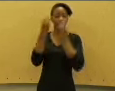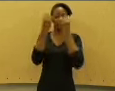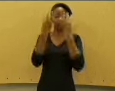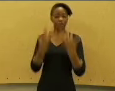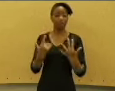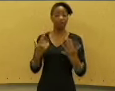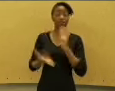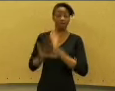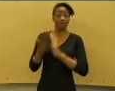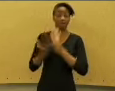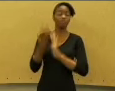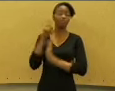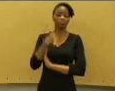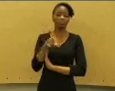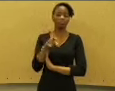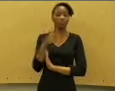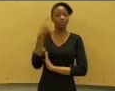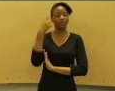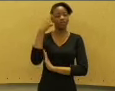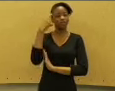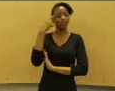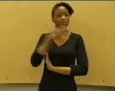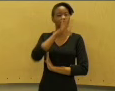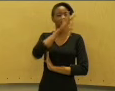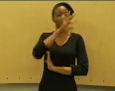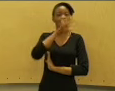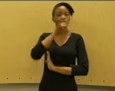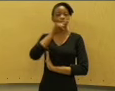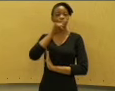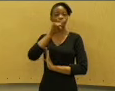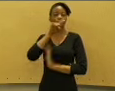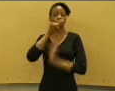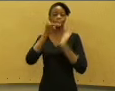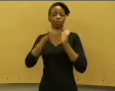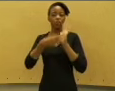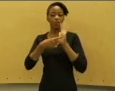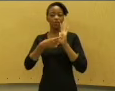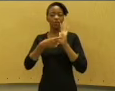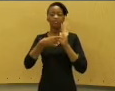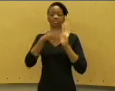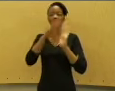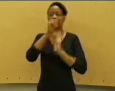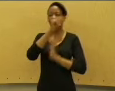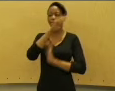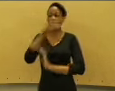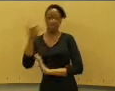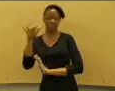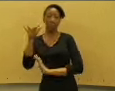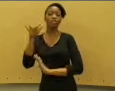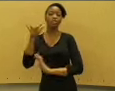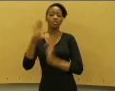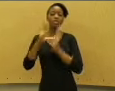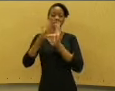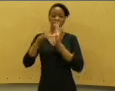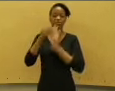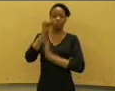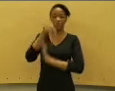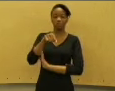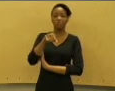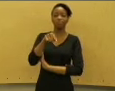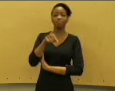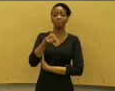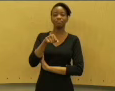updated, there were about 3 point something million disabled people. You gender it, it's